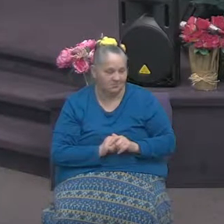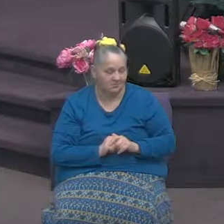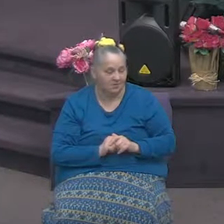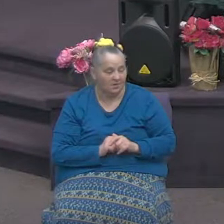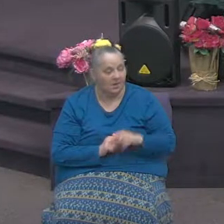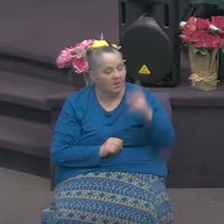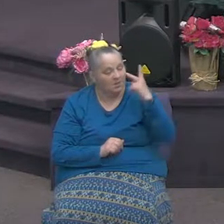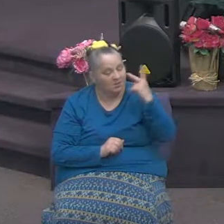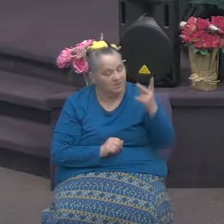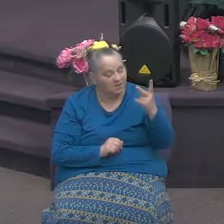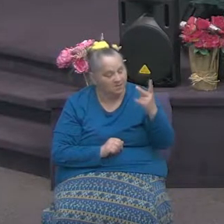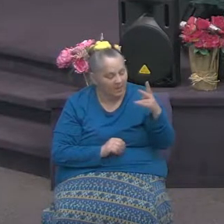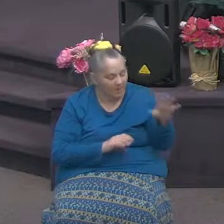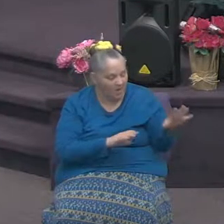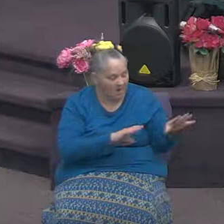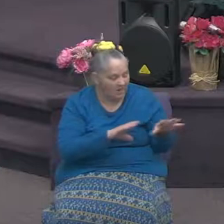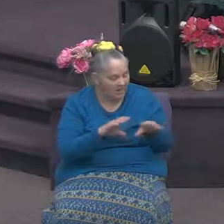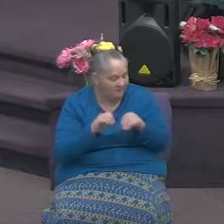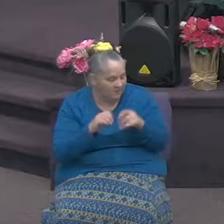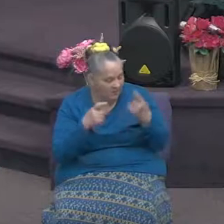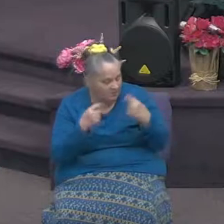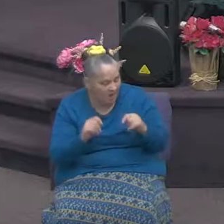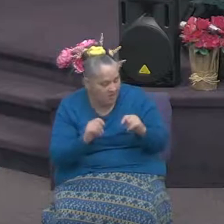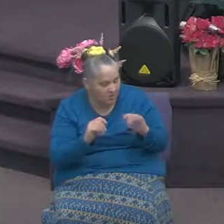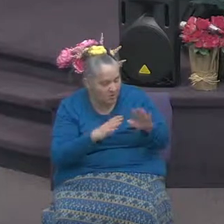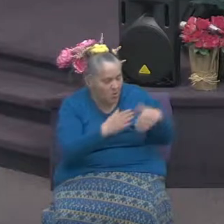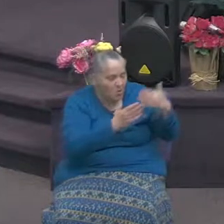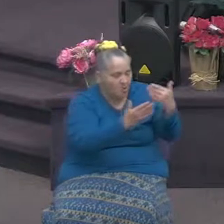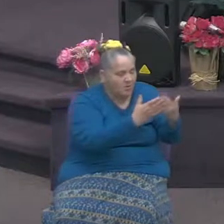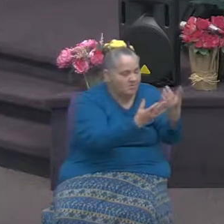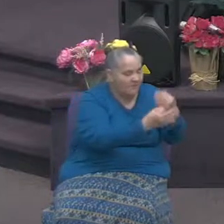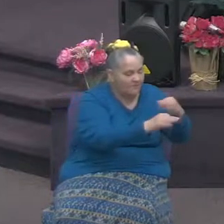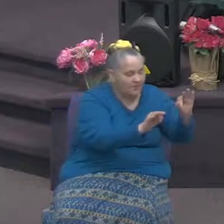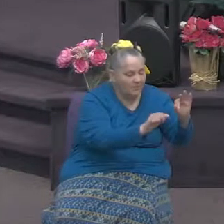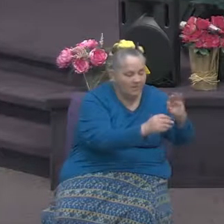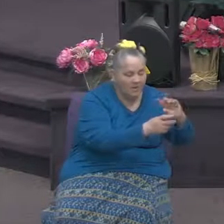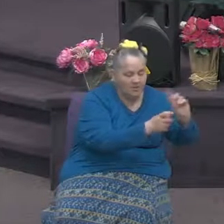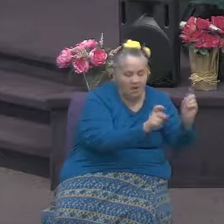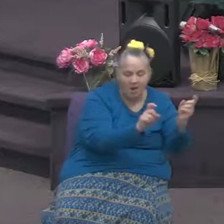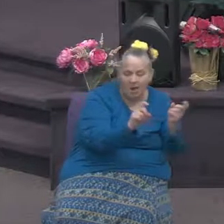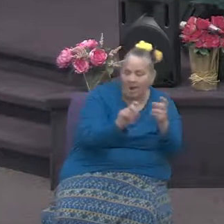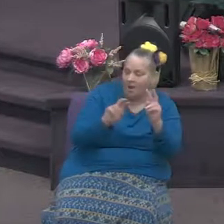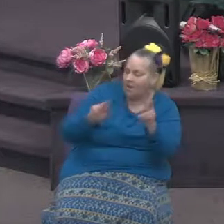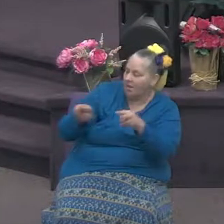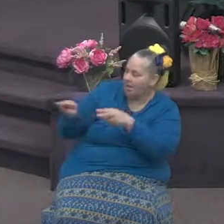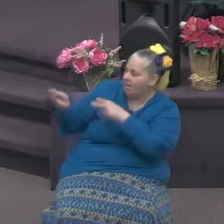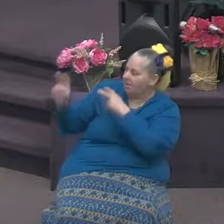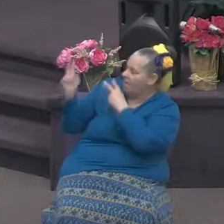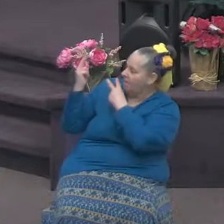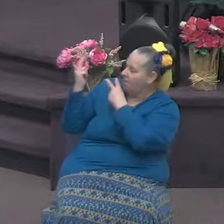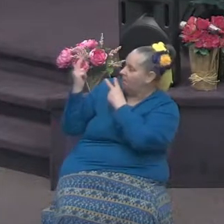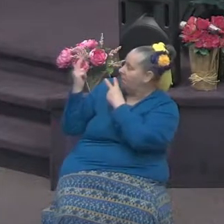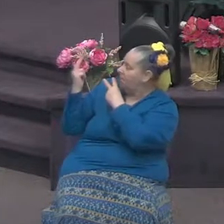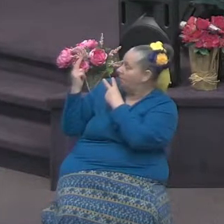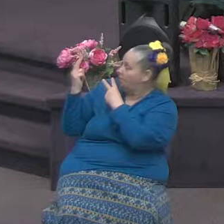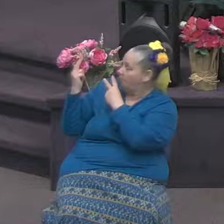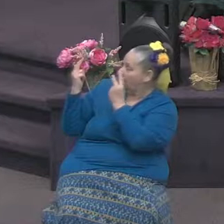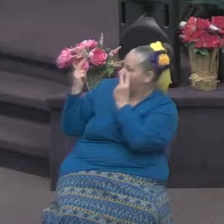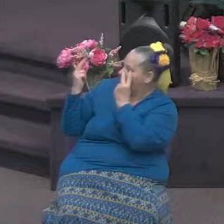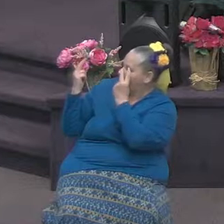You see, they were leaving. They were trying to get to their freedom. But when they turned their eyes around off